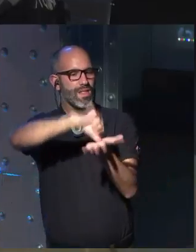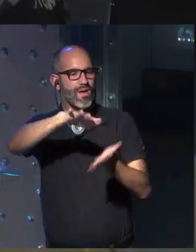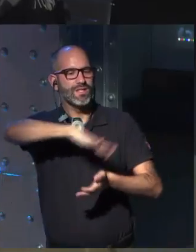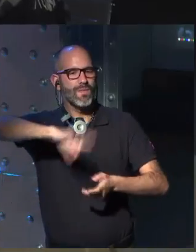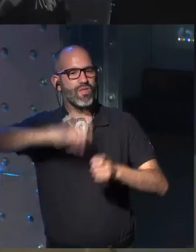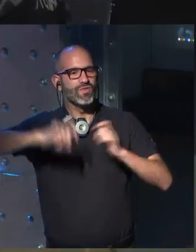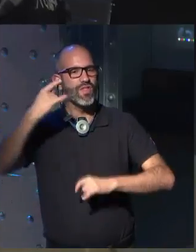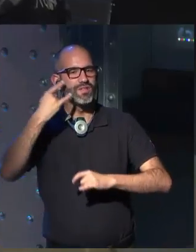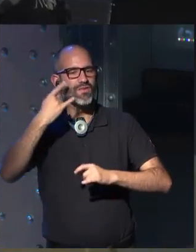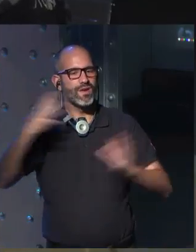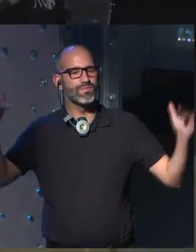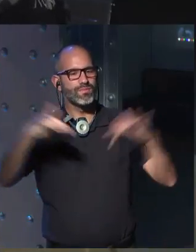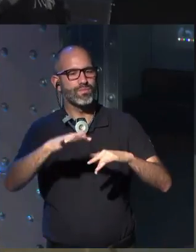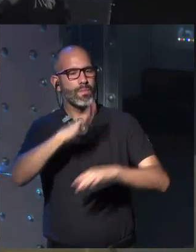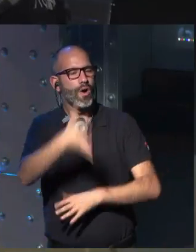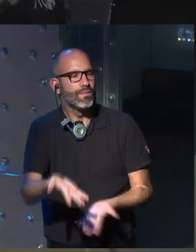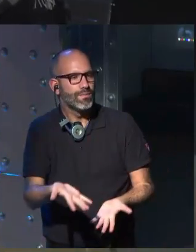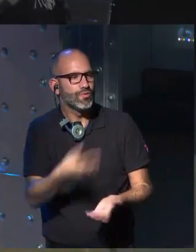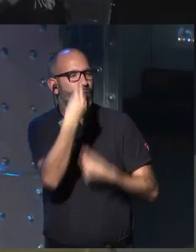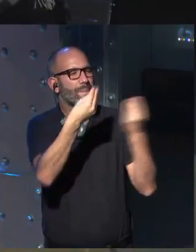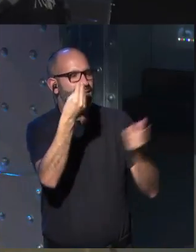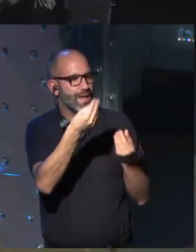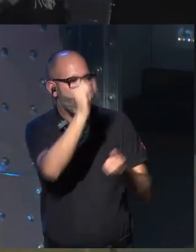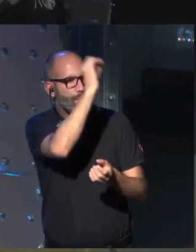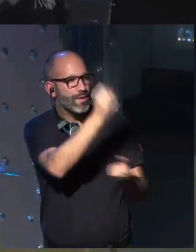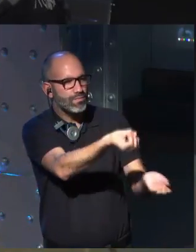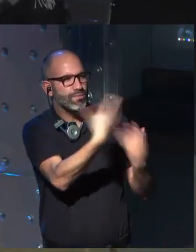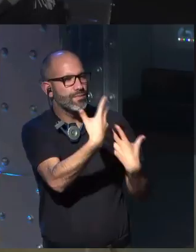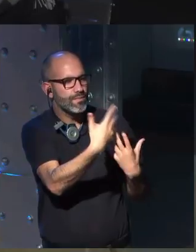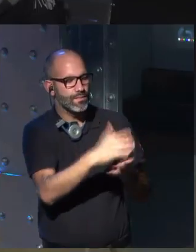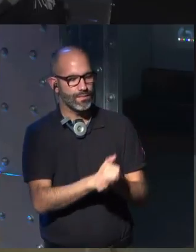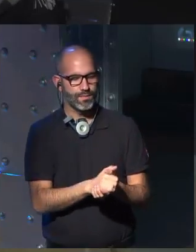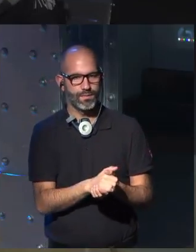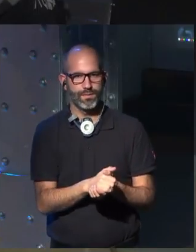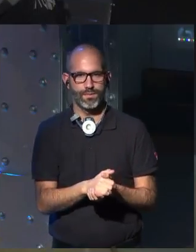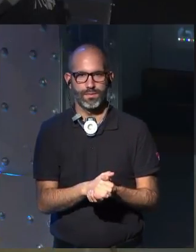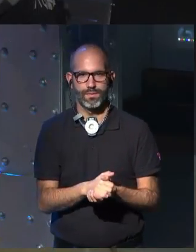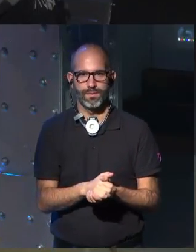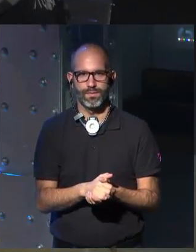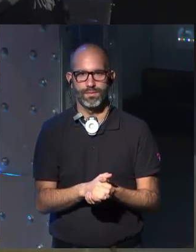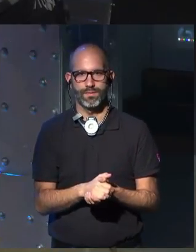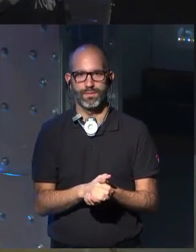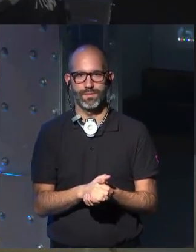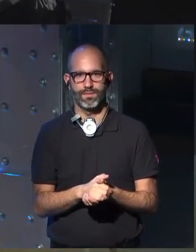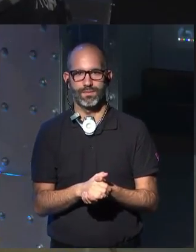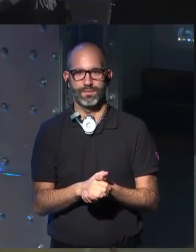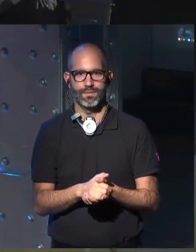city centre in the Fundación Telefónica space? Question, but